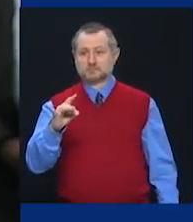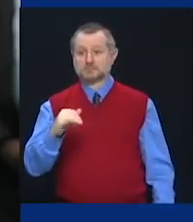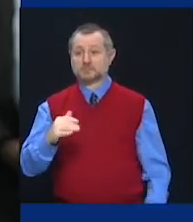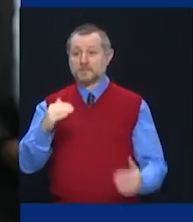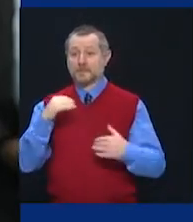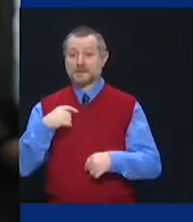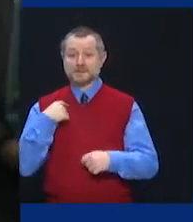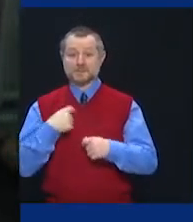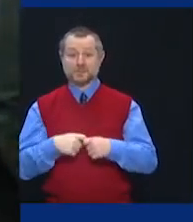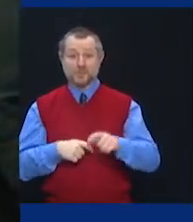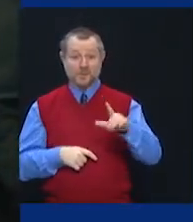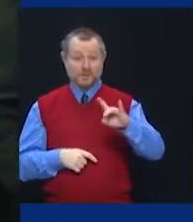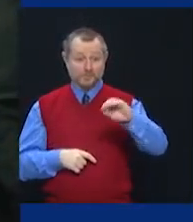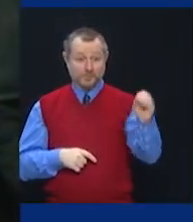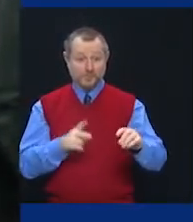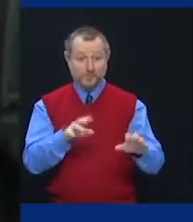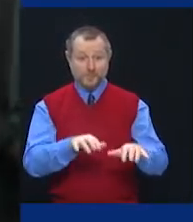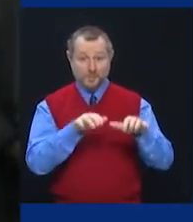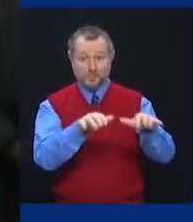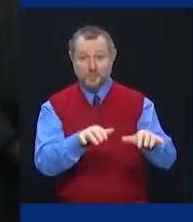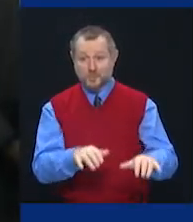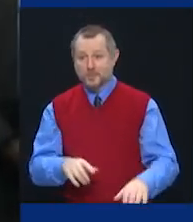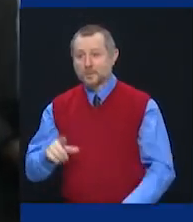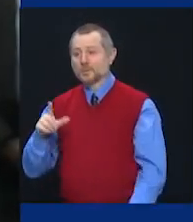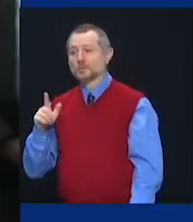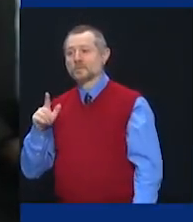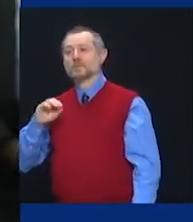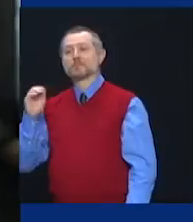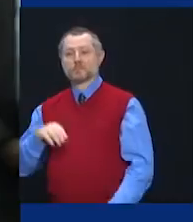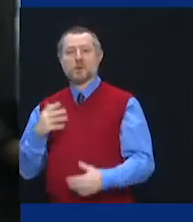28% of the population, only 20% vaccinated.